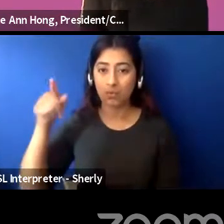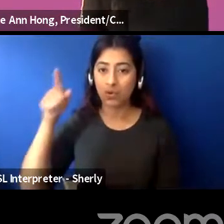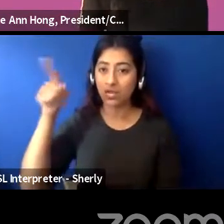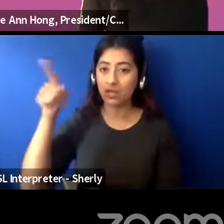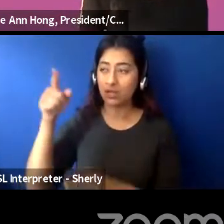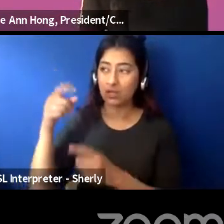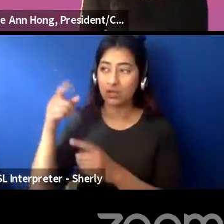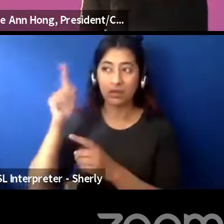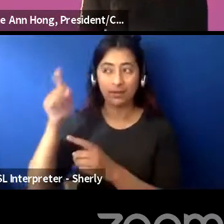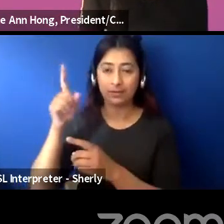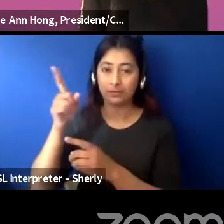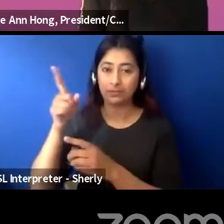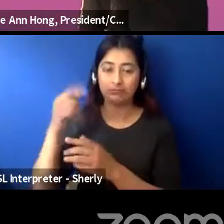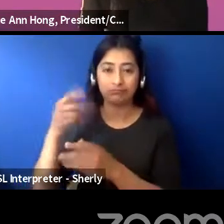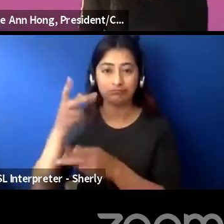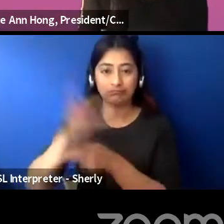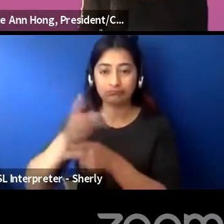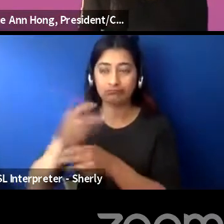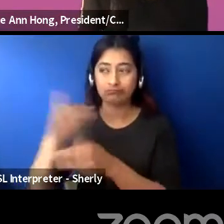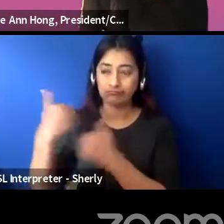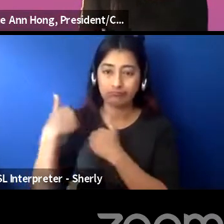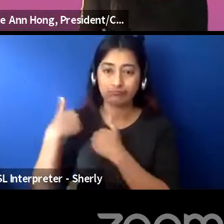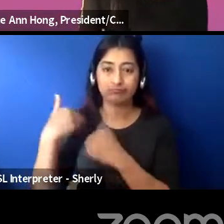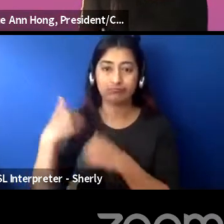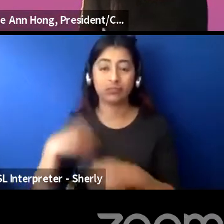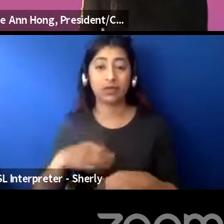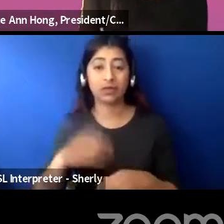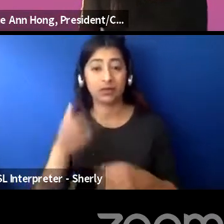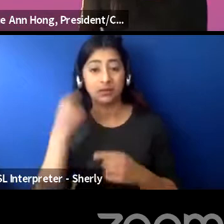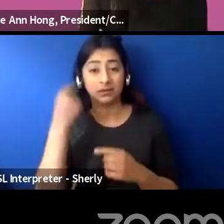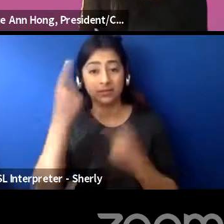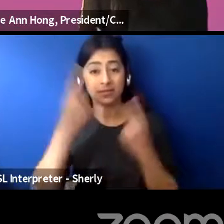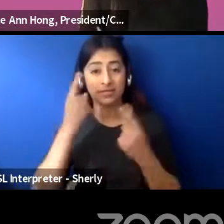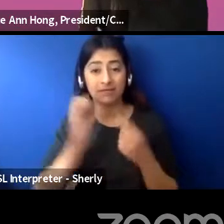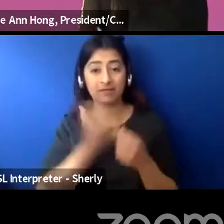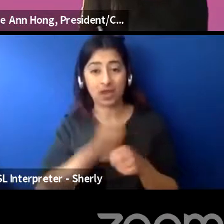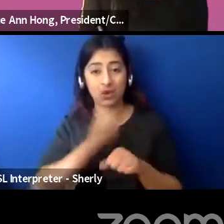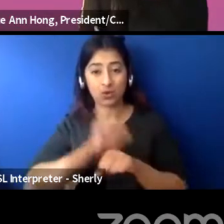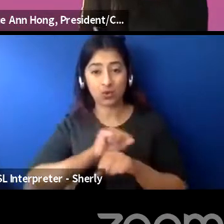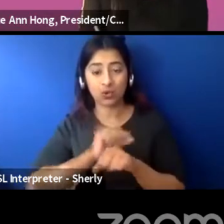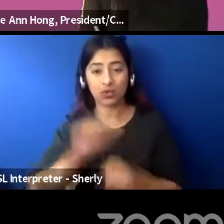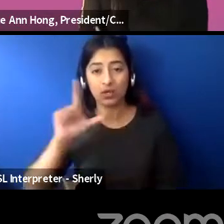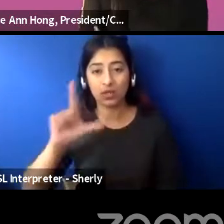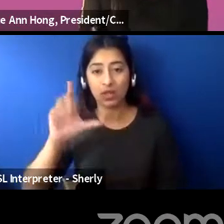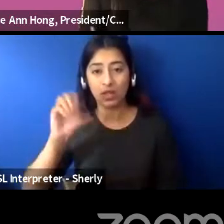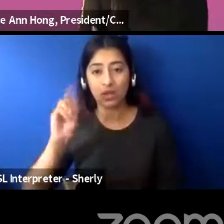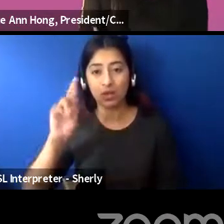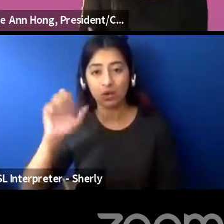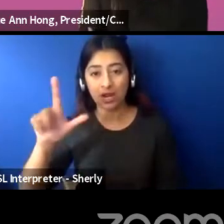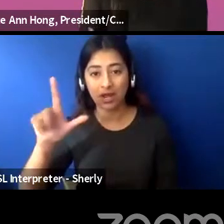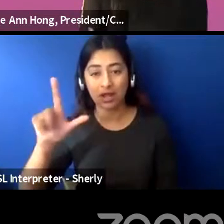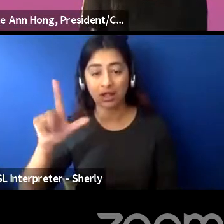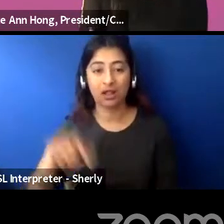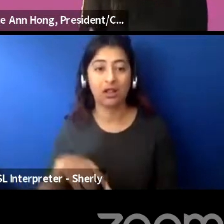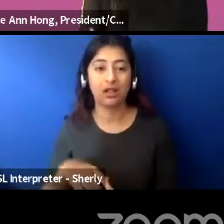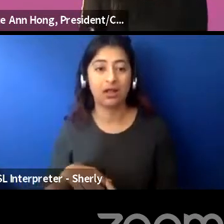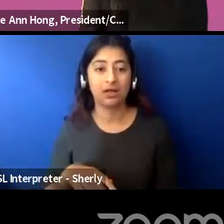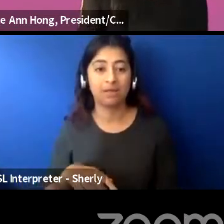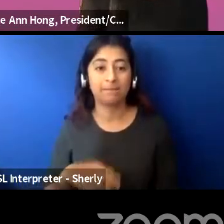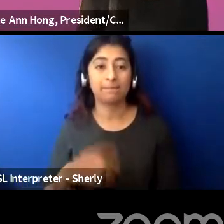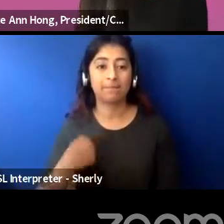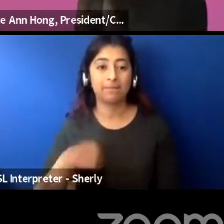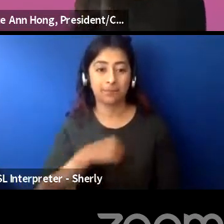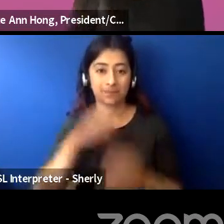responsible, right? And so when I think about the work that we're doing at L'Oreal, we're focused on not only